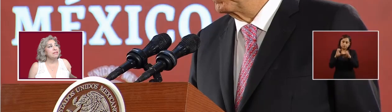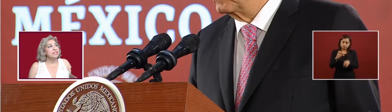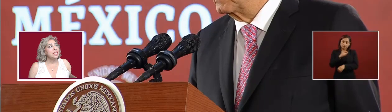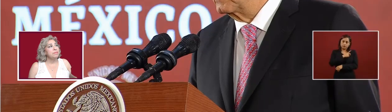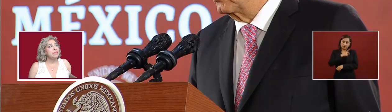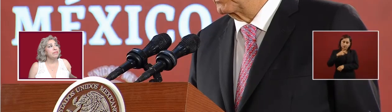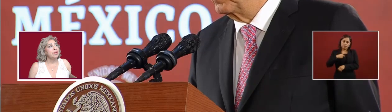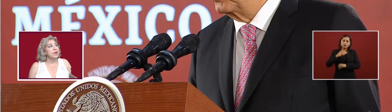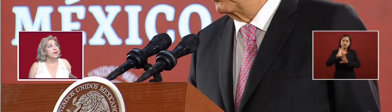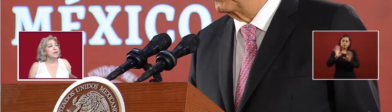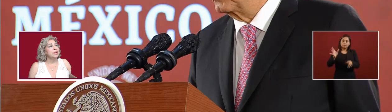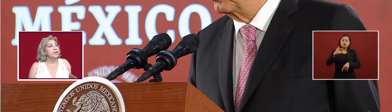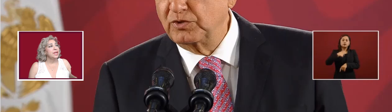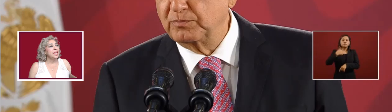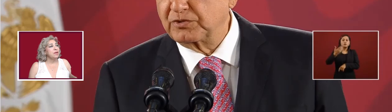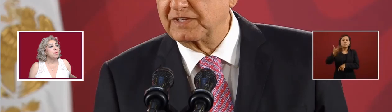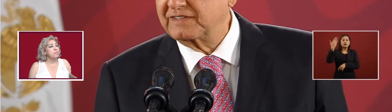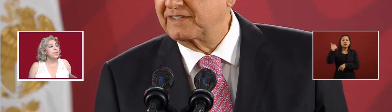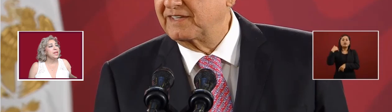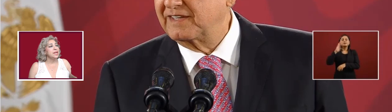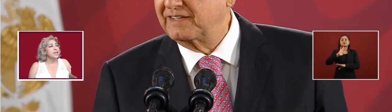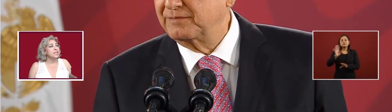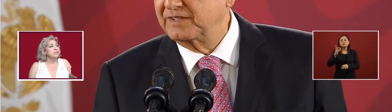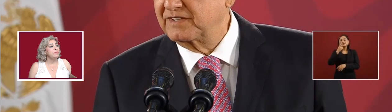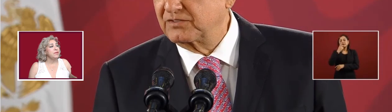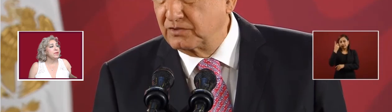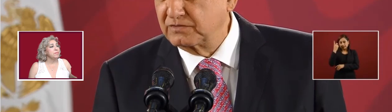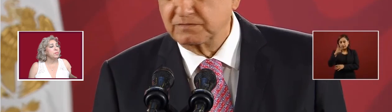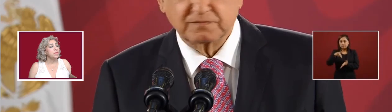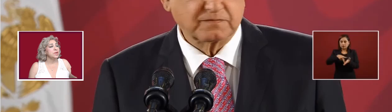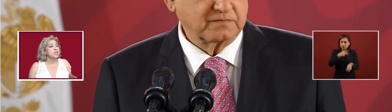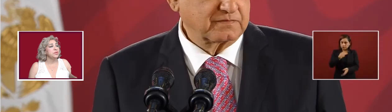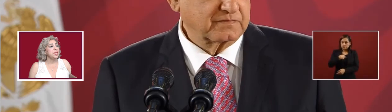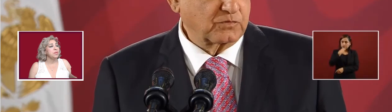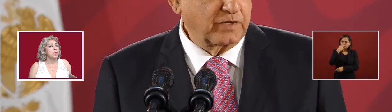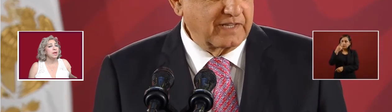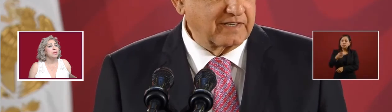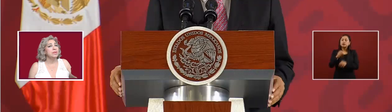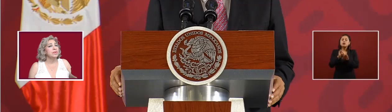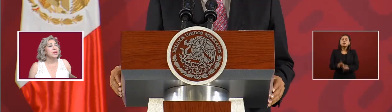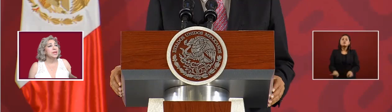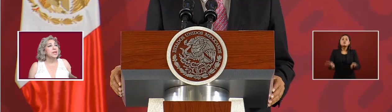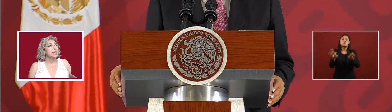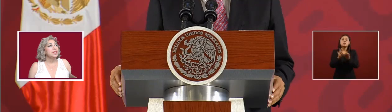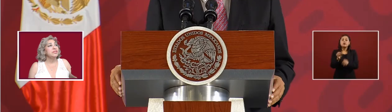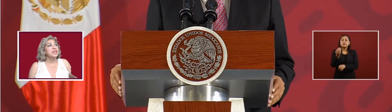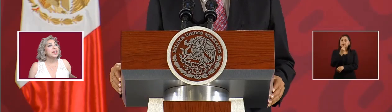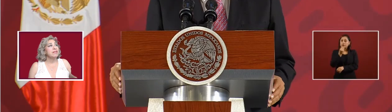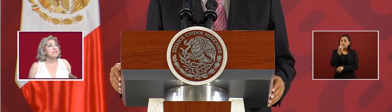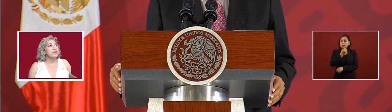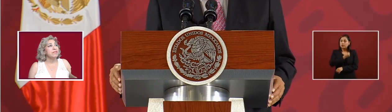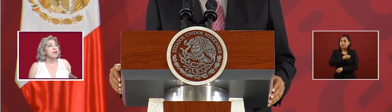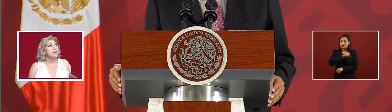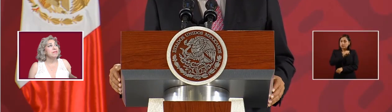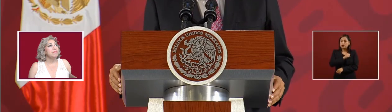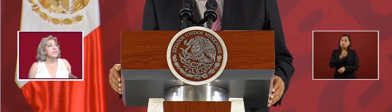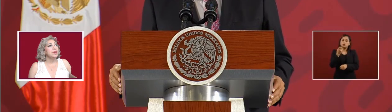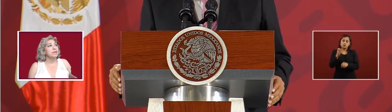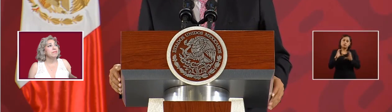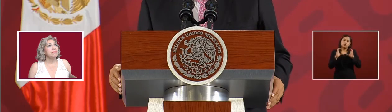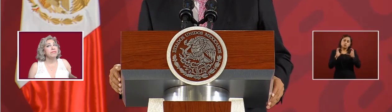and I've said it before and I've repeated it's very important to eat well to take care of your